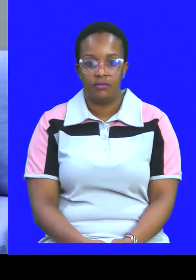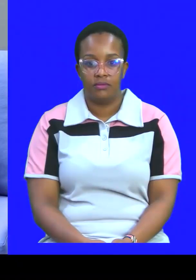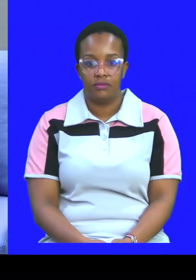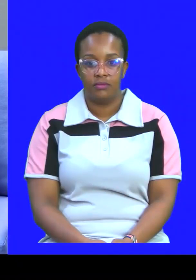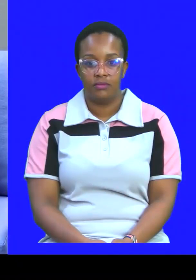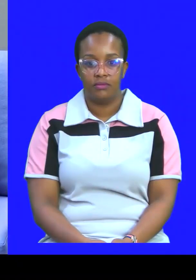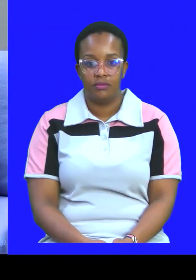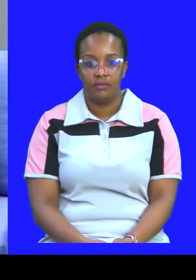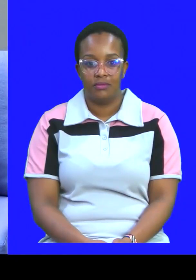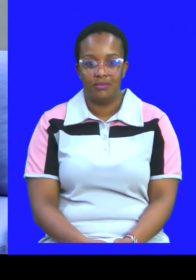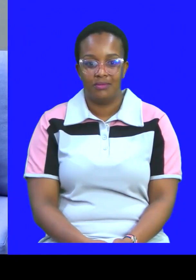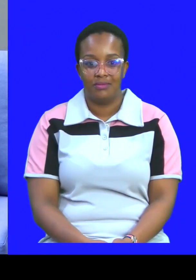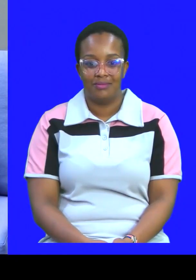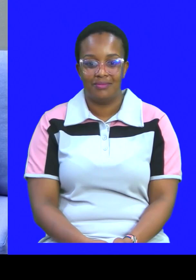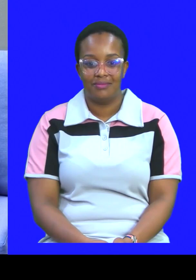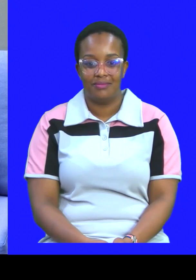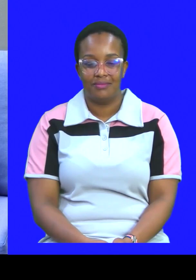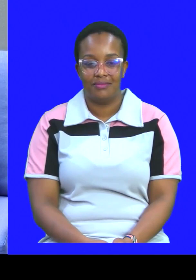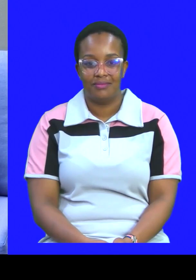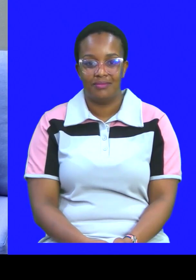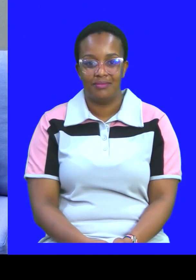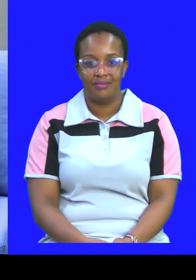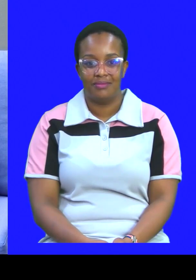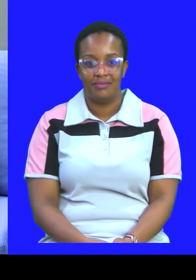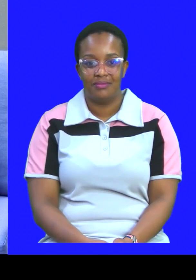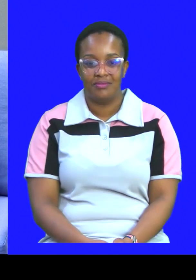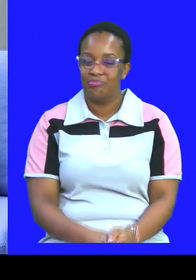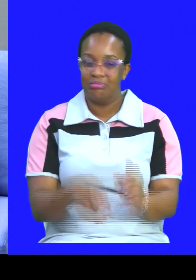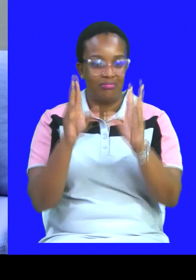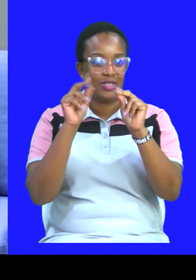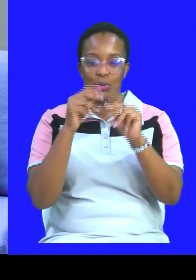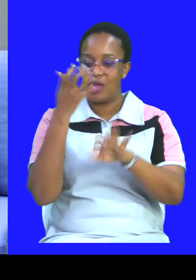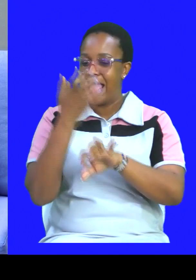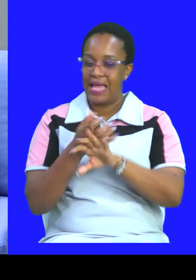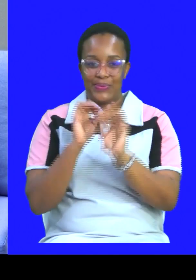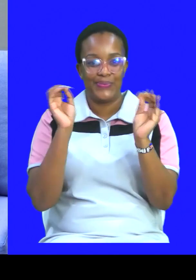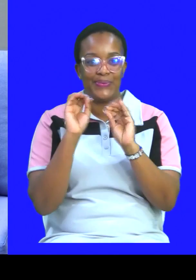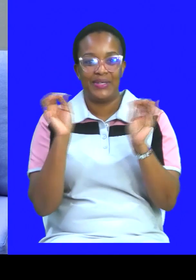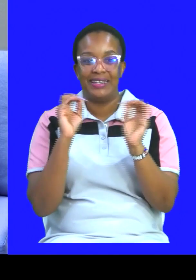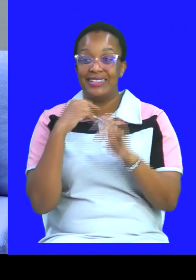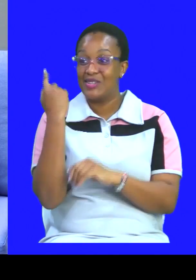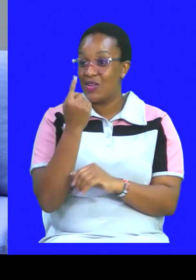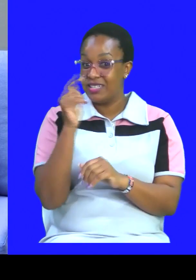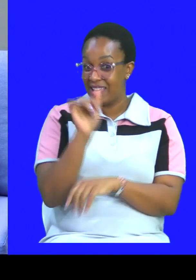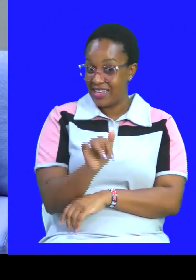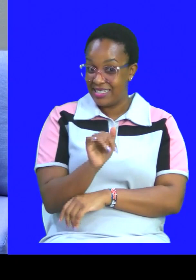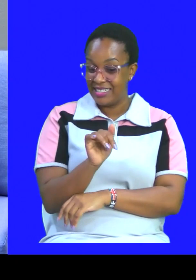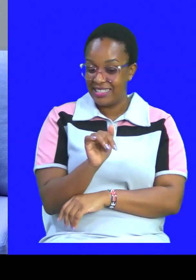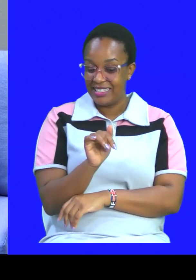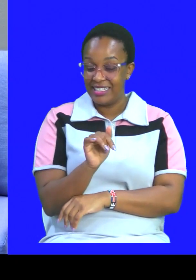Is it a hard question? No, it's not a hard one. It's only that